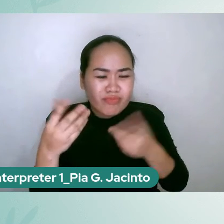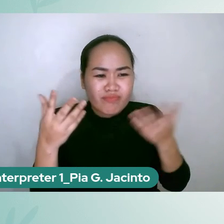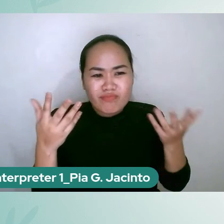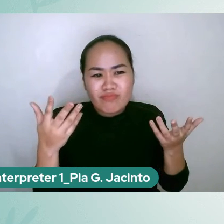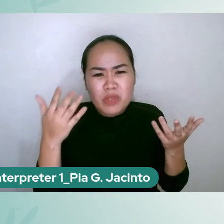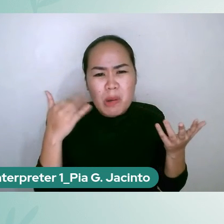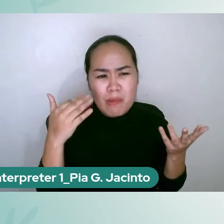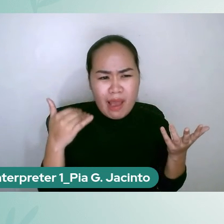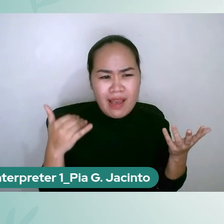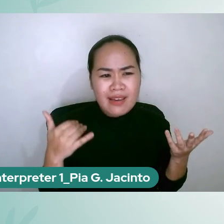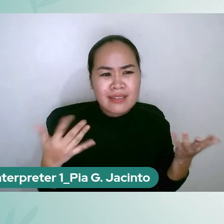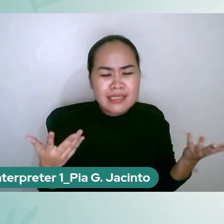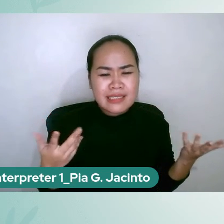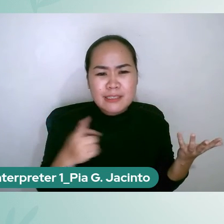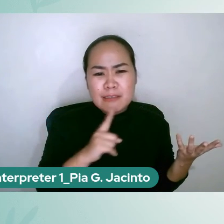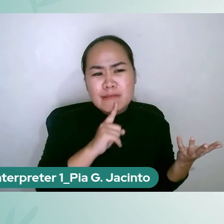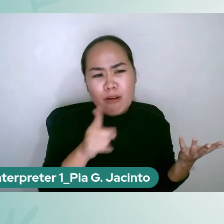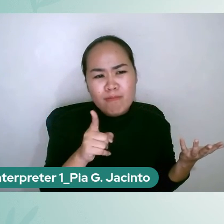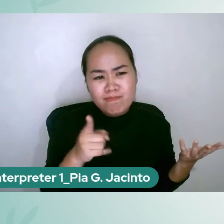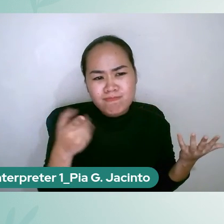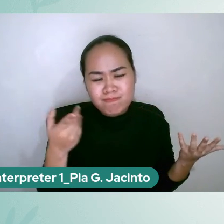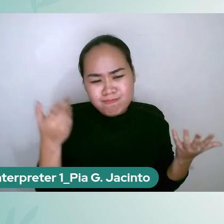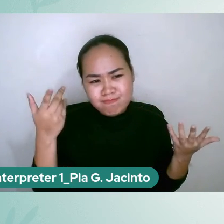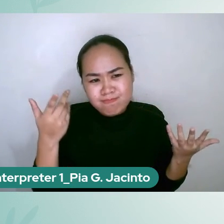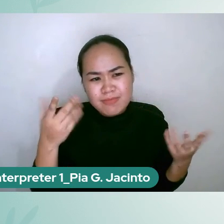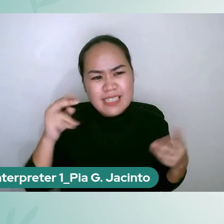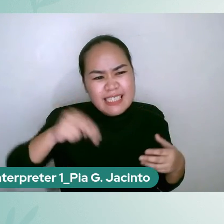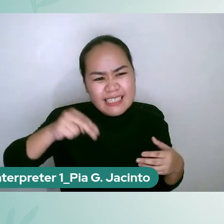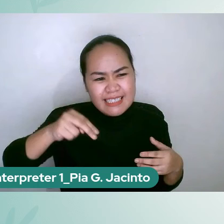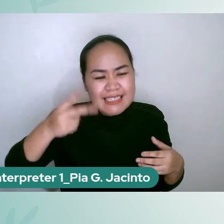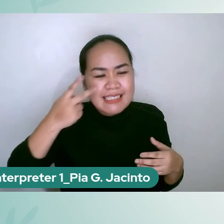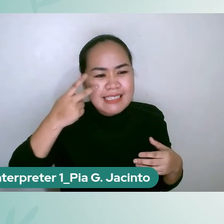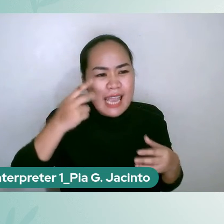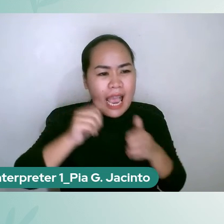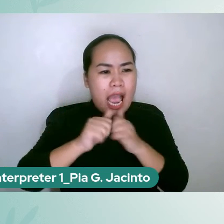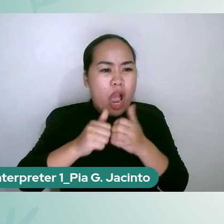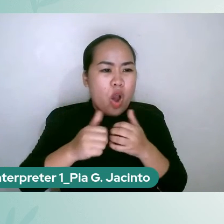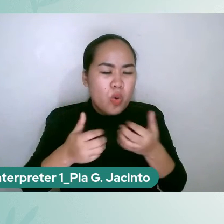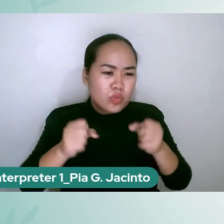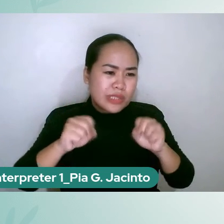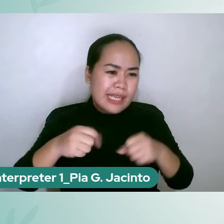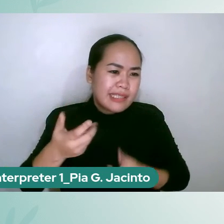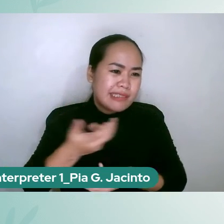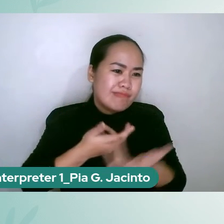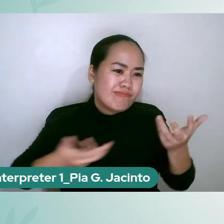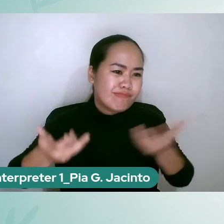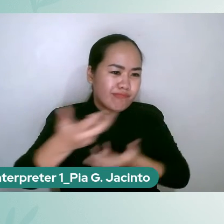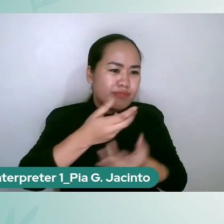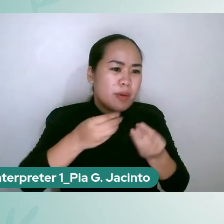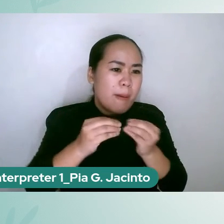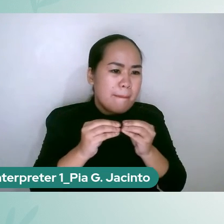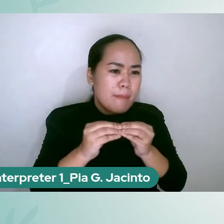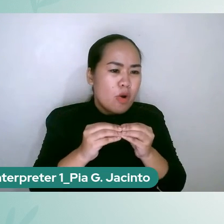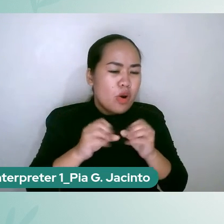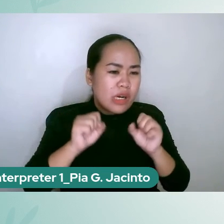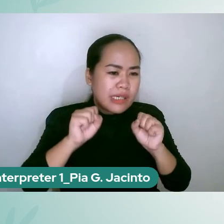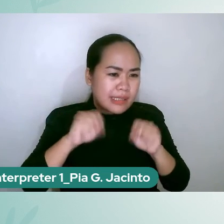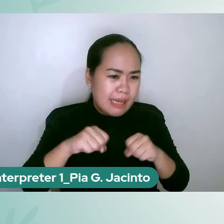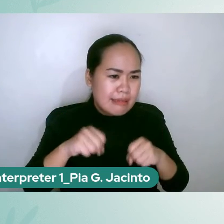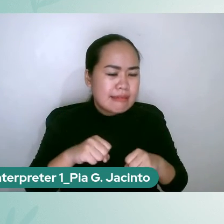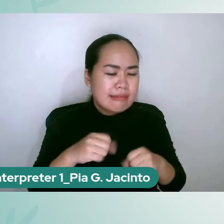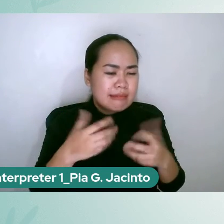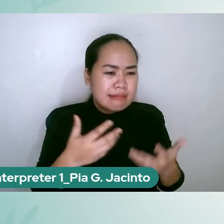is highlighted that we need to consider new collaborations in screening, especially at the primary care